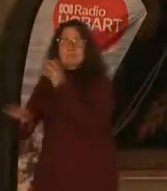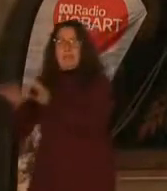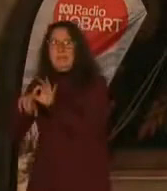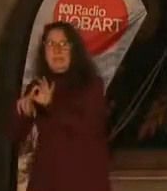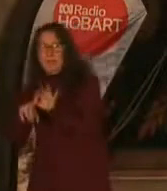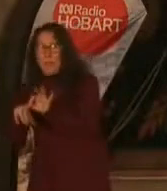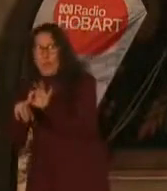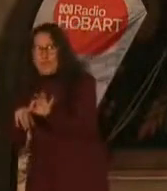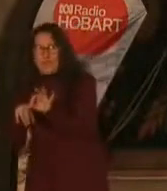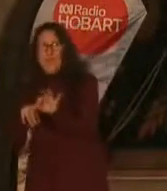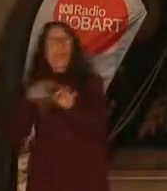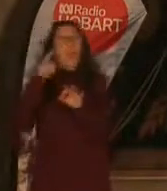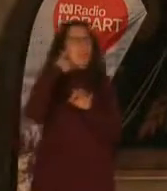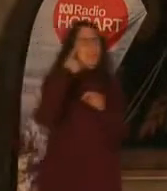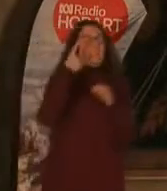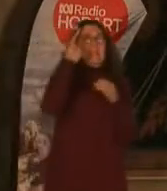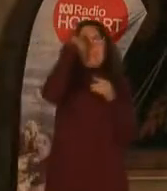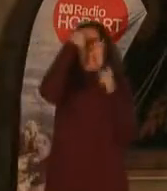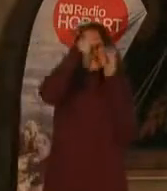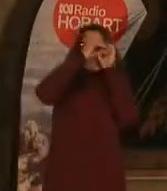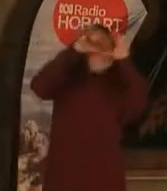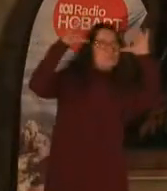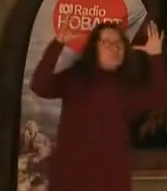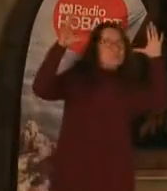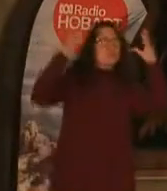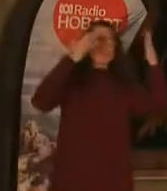then dream has been integral to a lot of